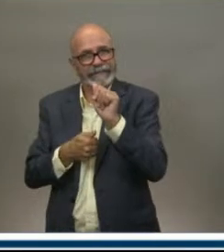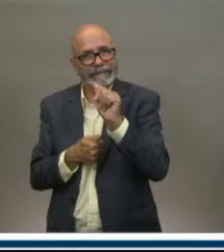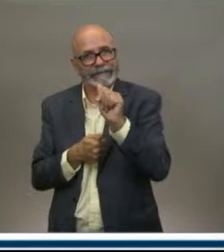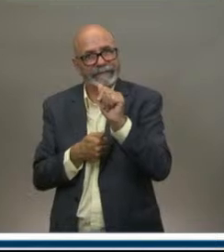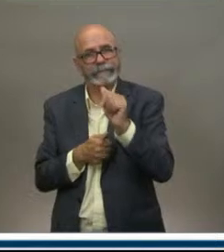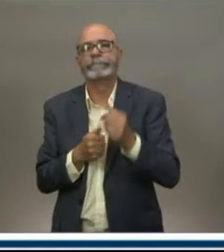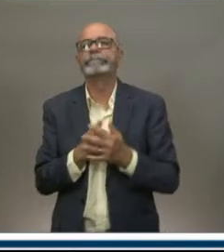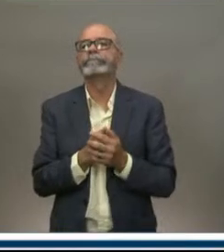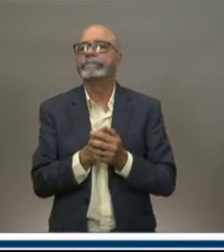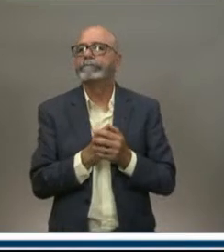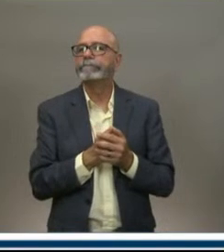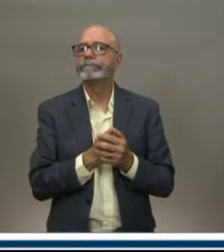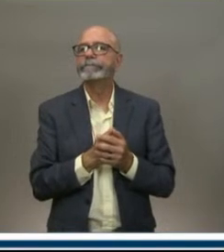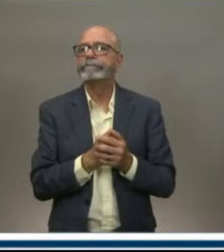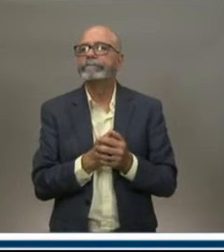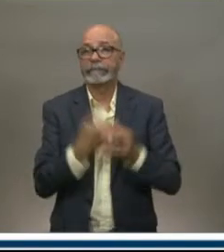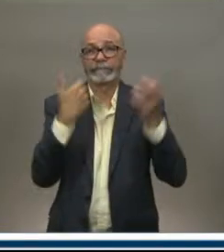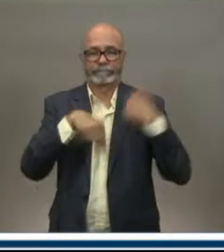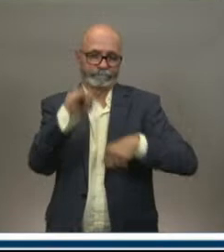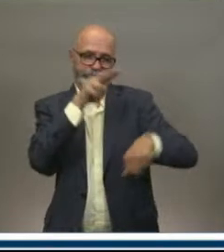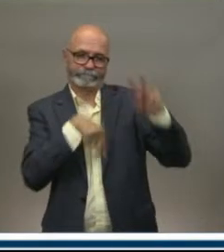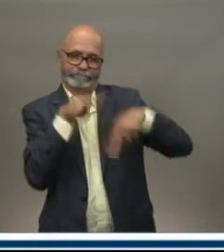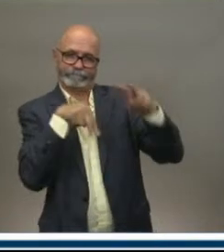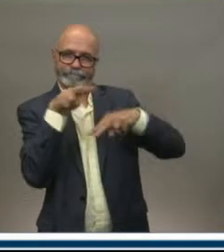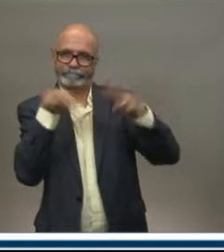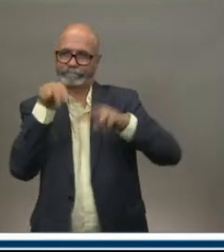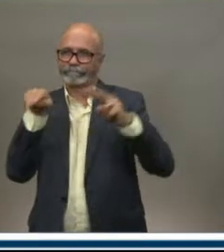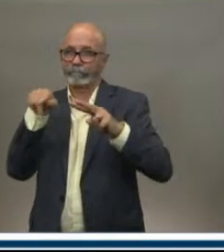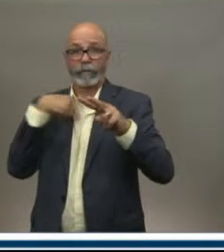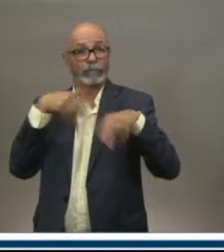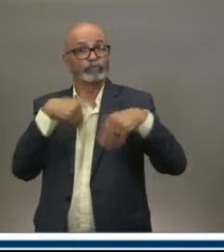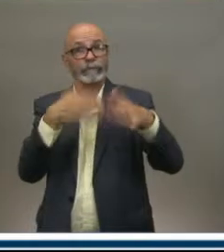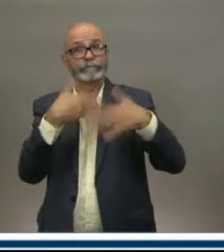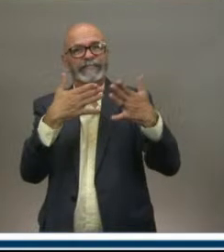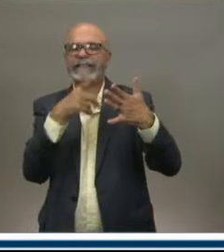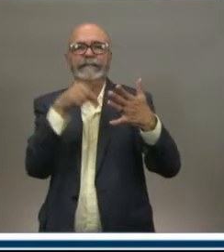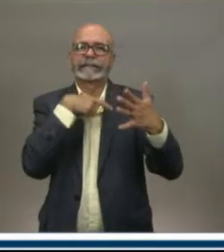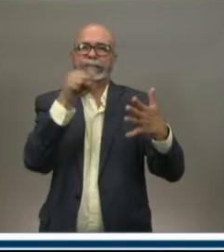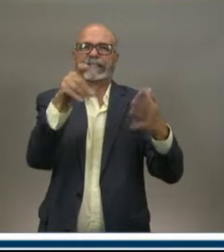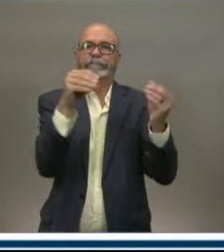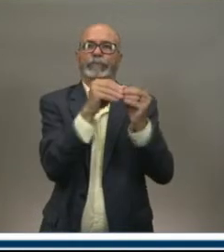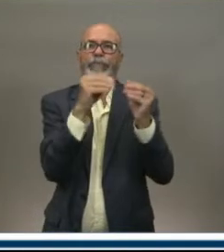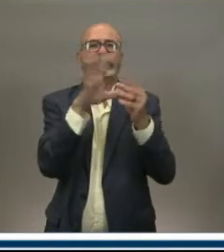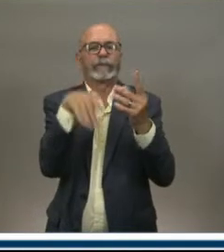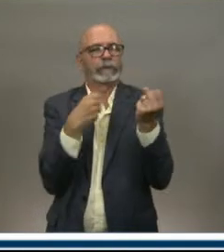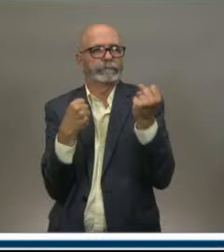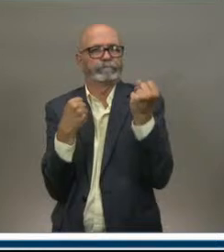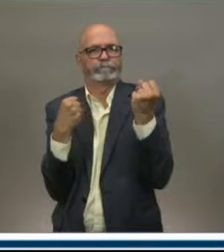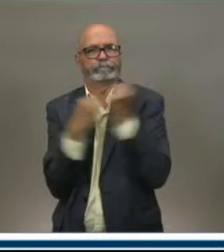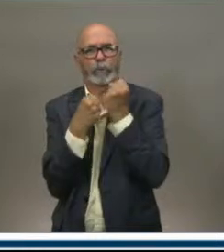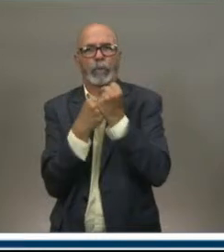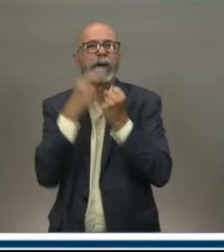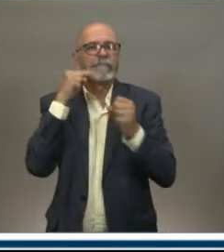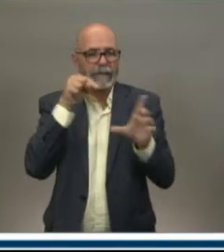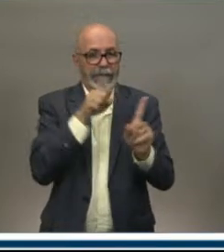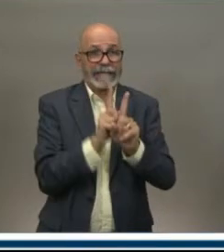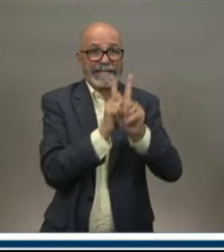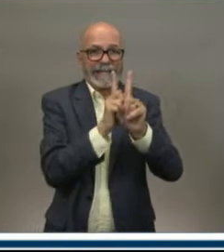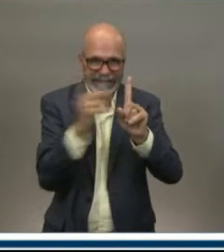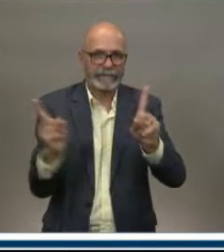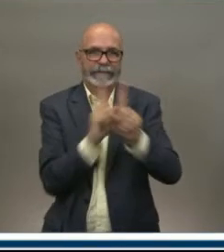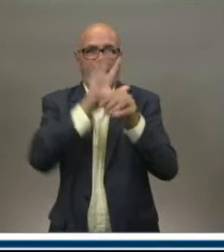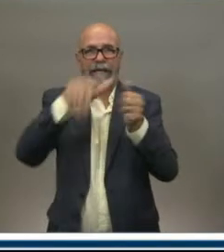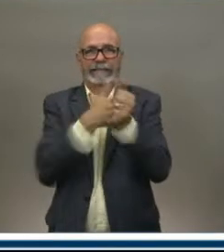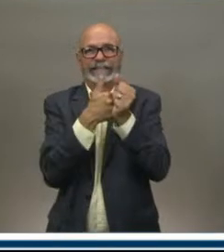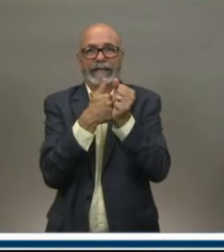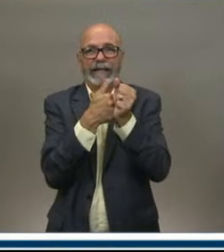this review and the recommendations, we need to strengthen the support for them, particularly during a time of outbreak, but